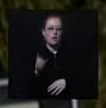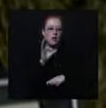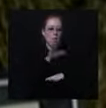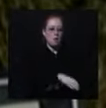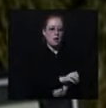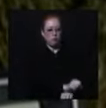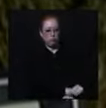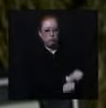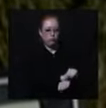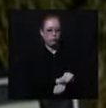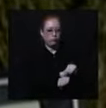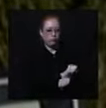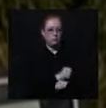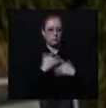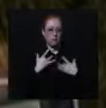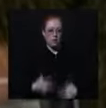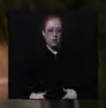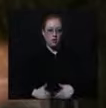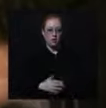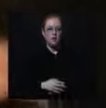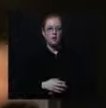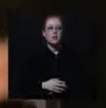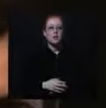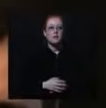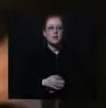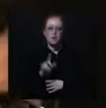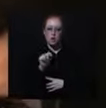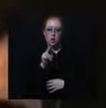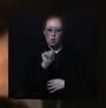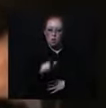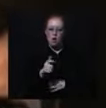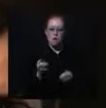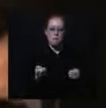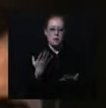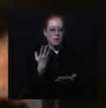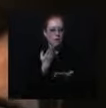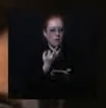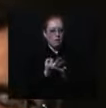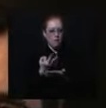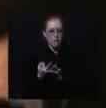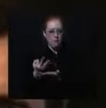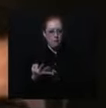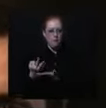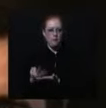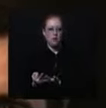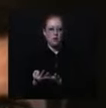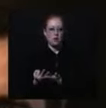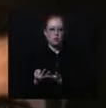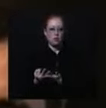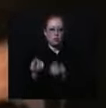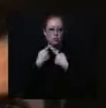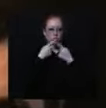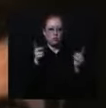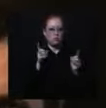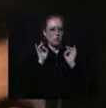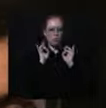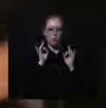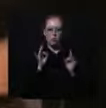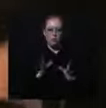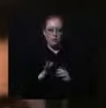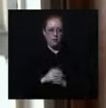slaves out of the patients. During the trial, a lot of facts came out that were horrific and